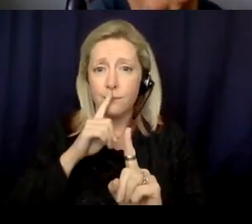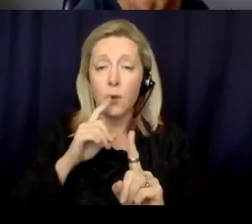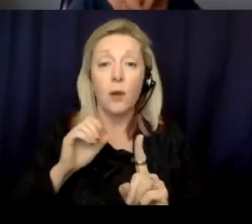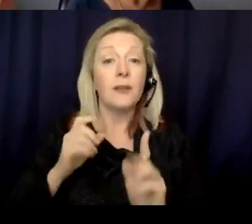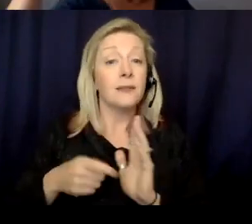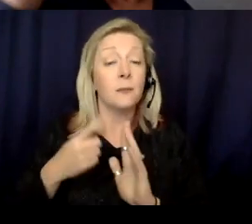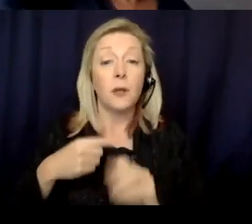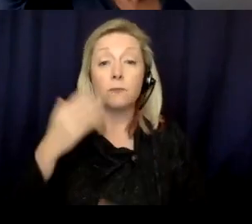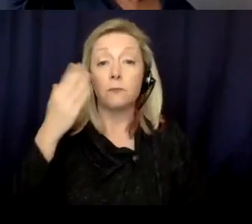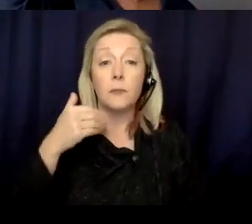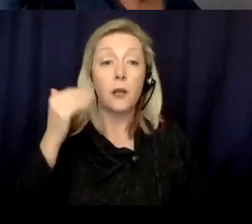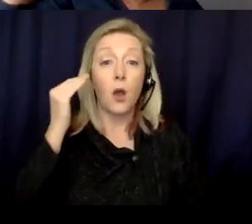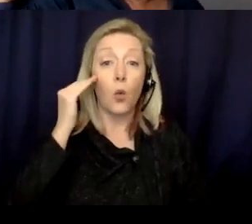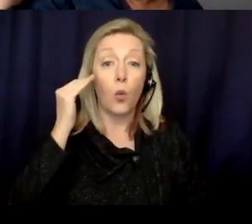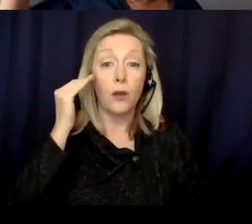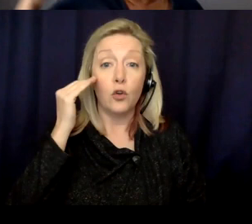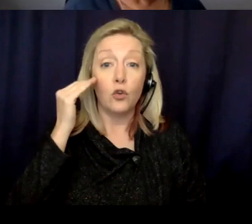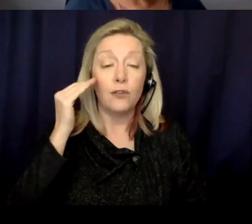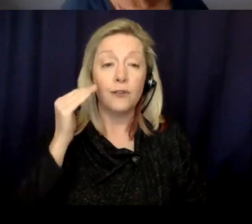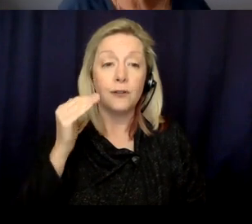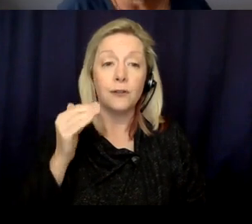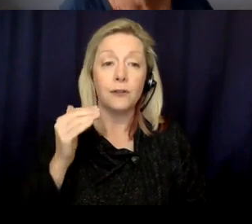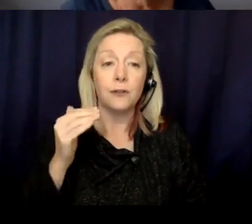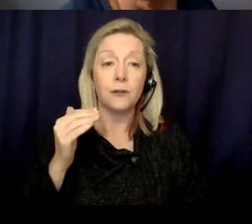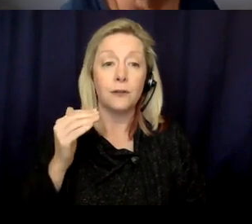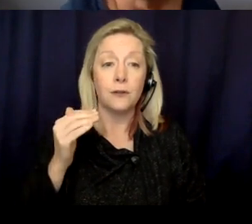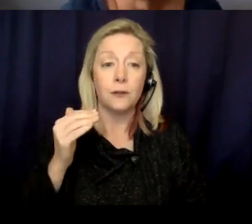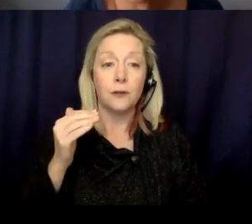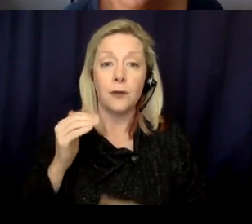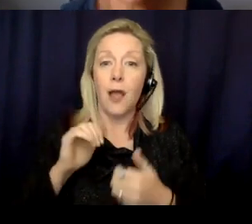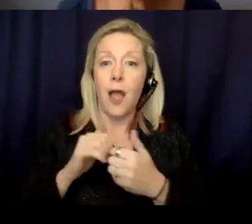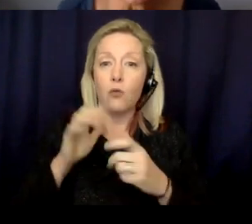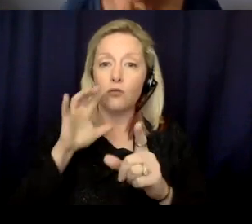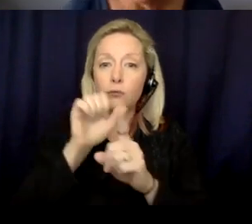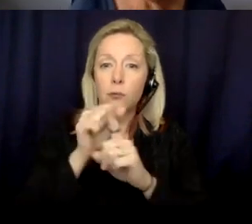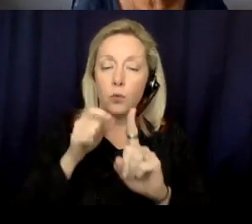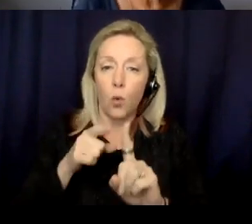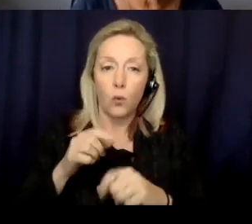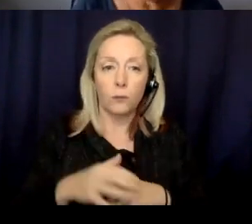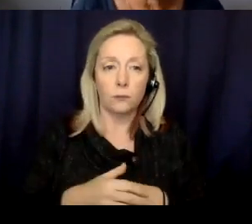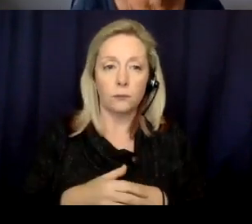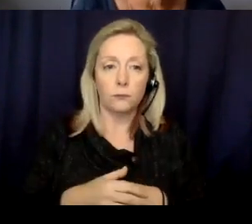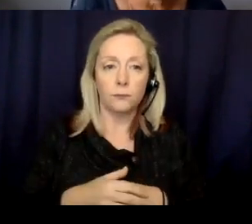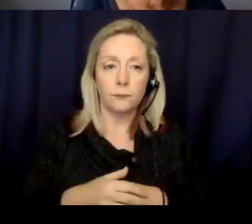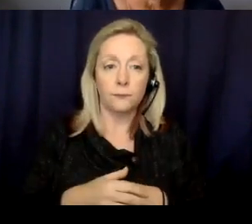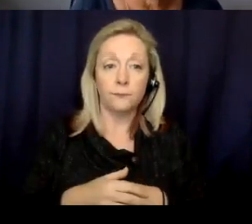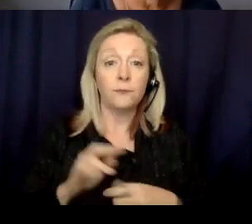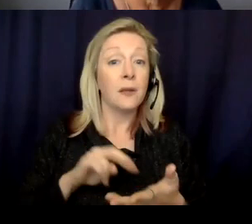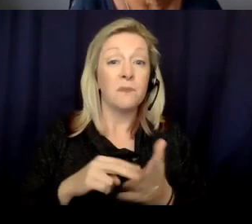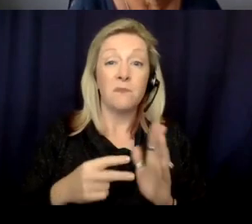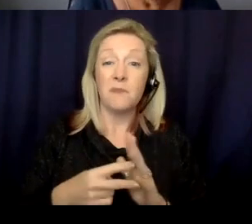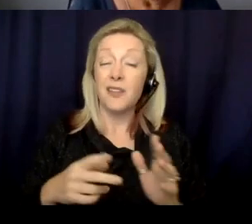of even any means to obtain the goal. So we're totally